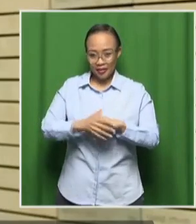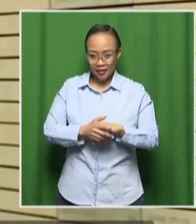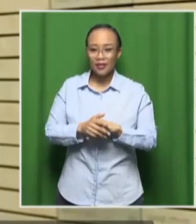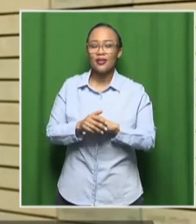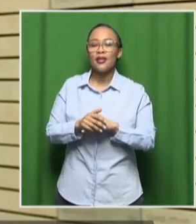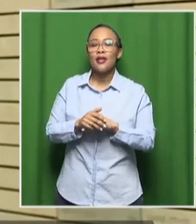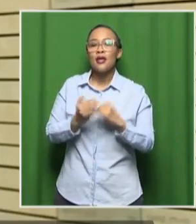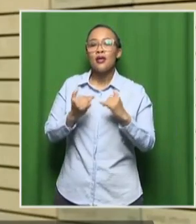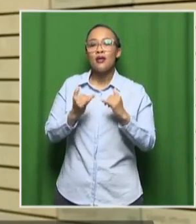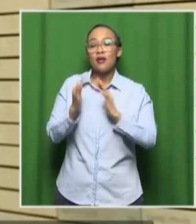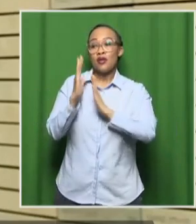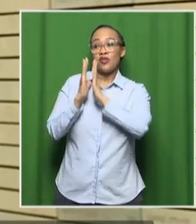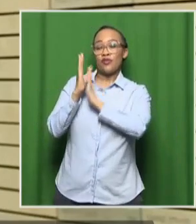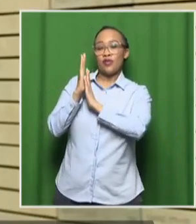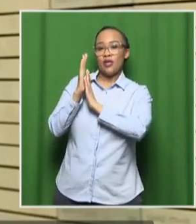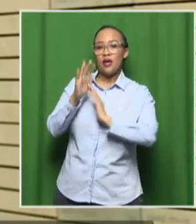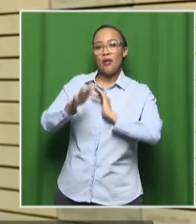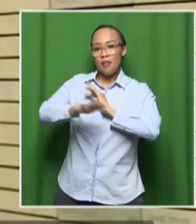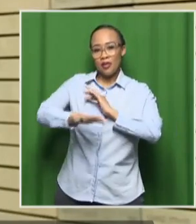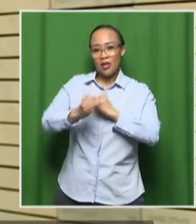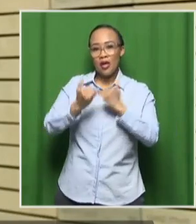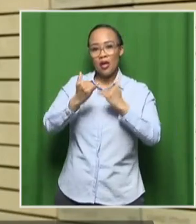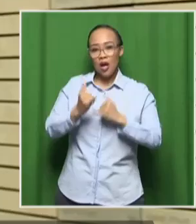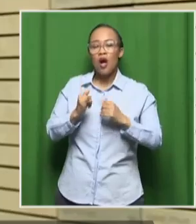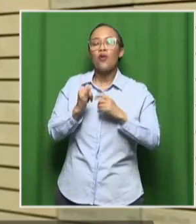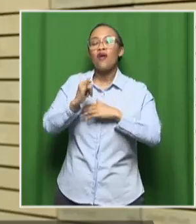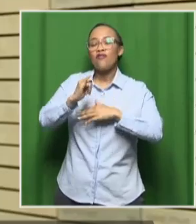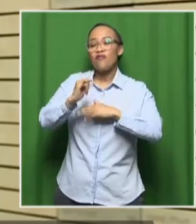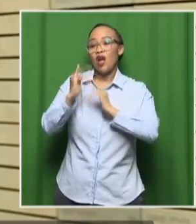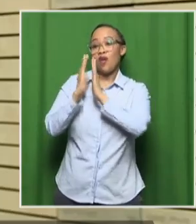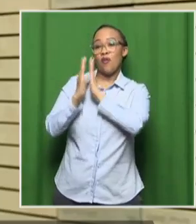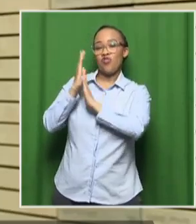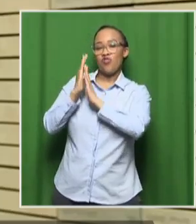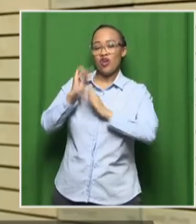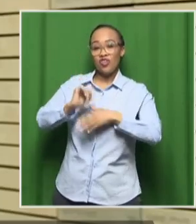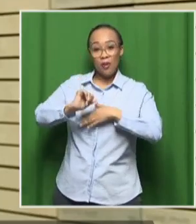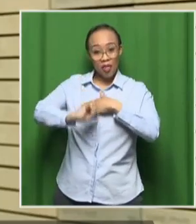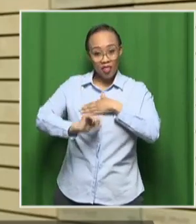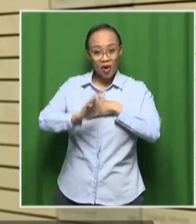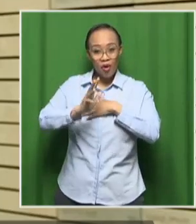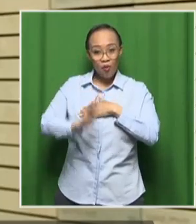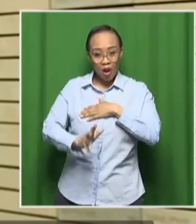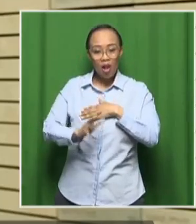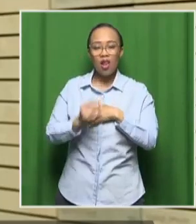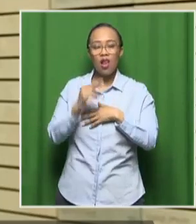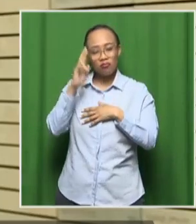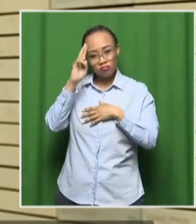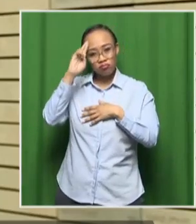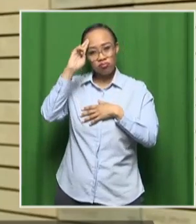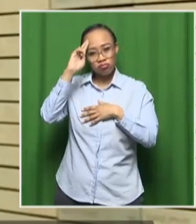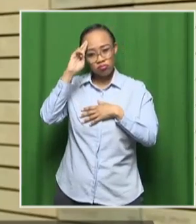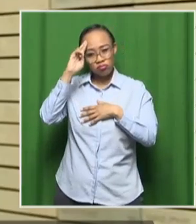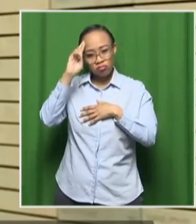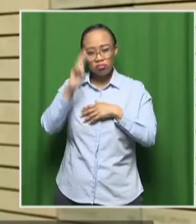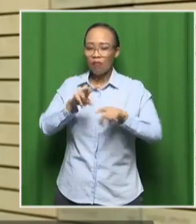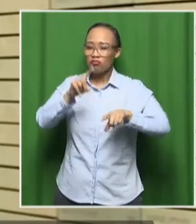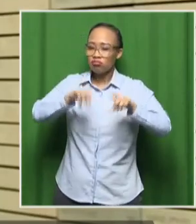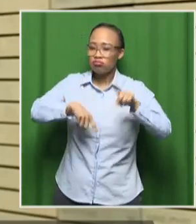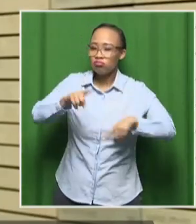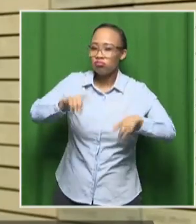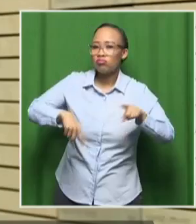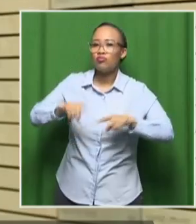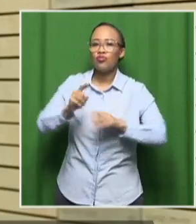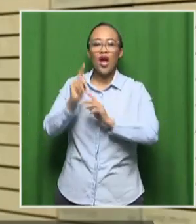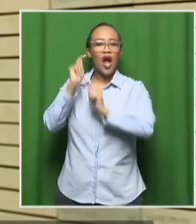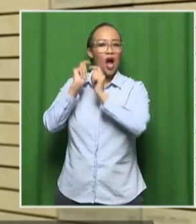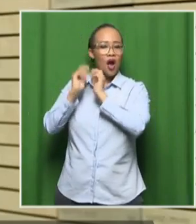or into the month of National Heritage Month, where we're going to commemorate our rich diversity, our heritage, our inheritance